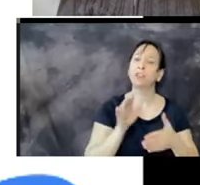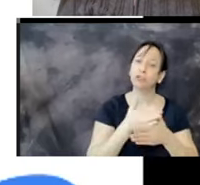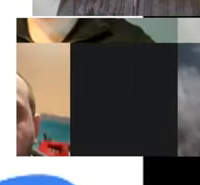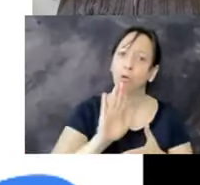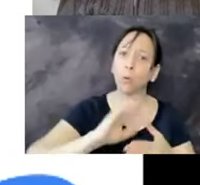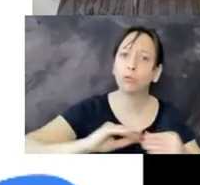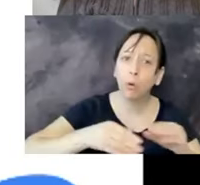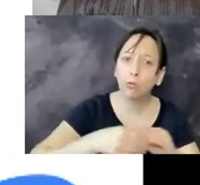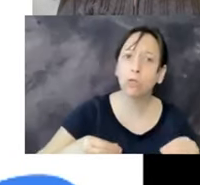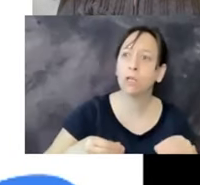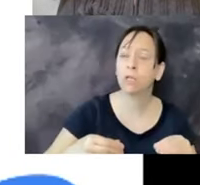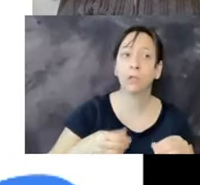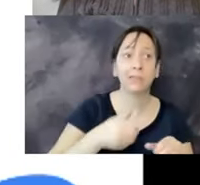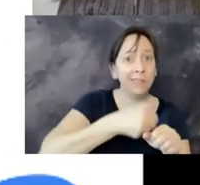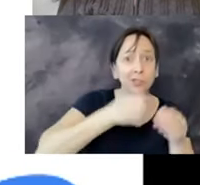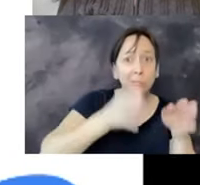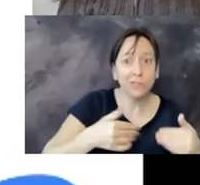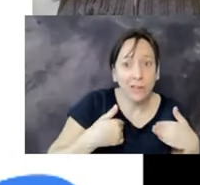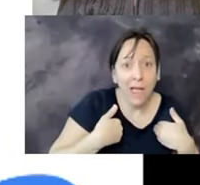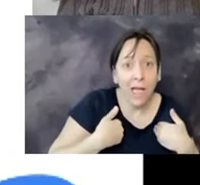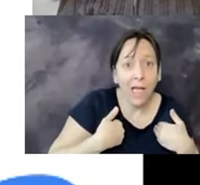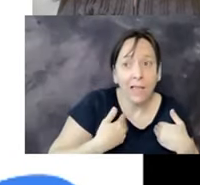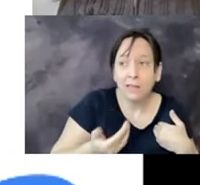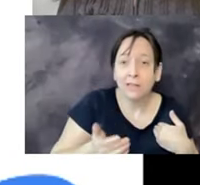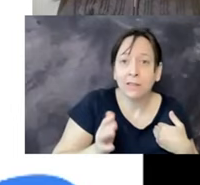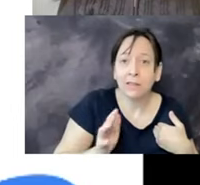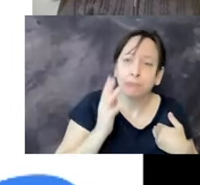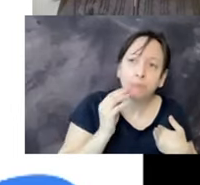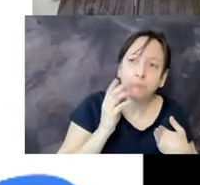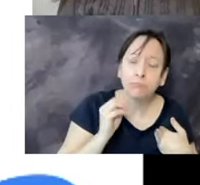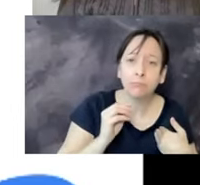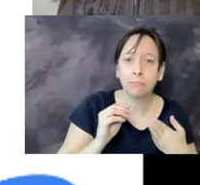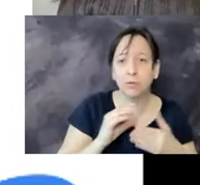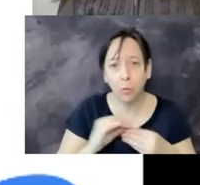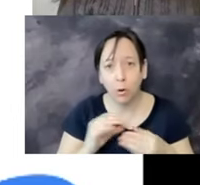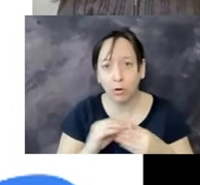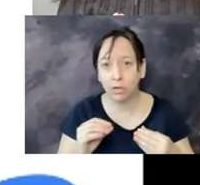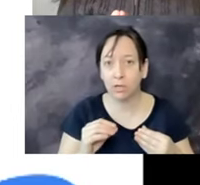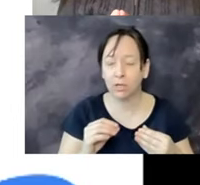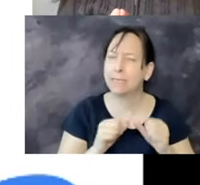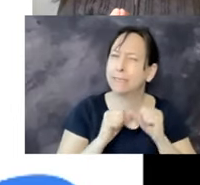that story to share. And also keep advocating,